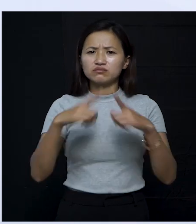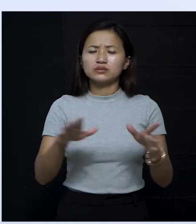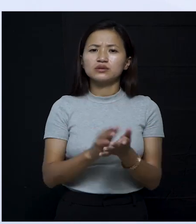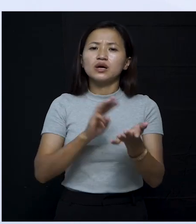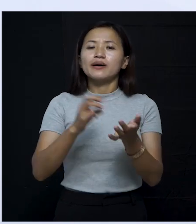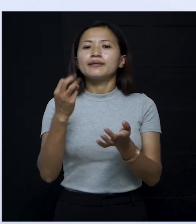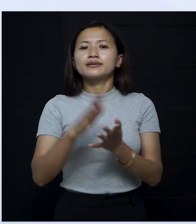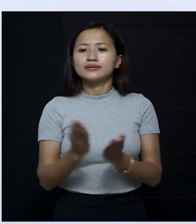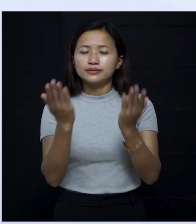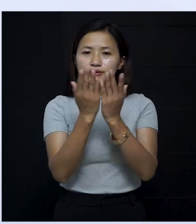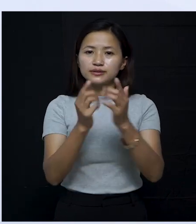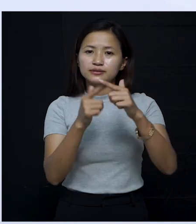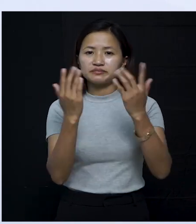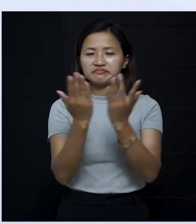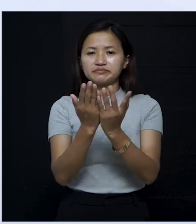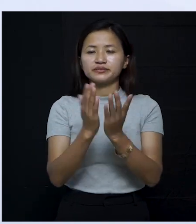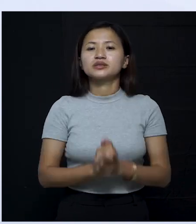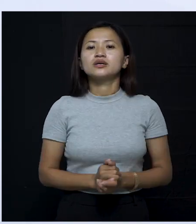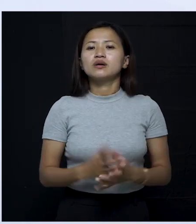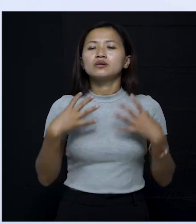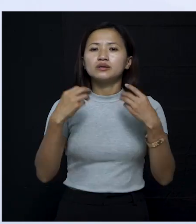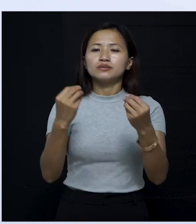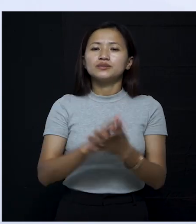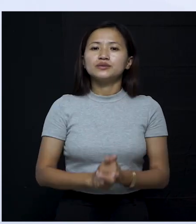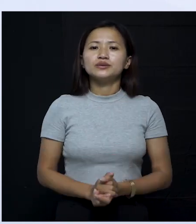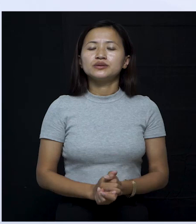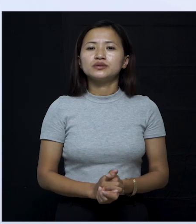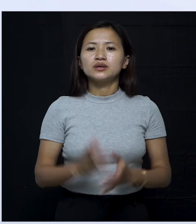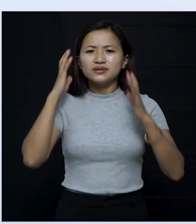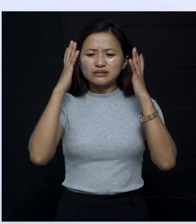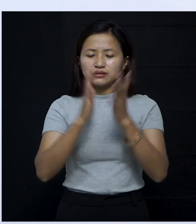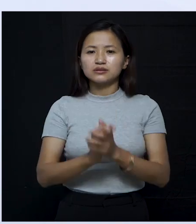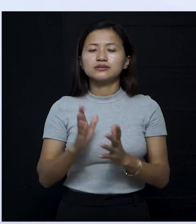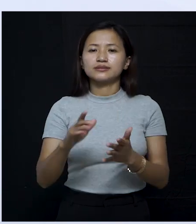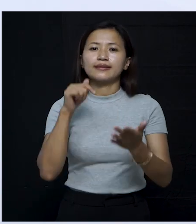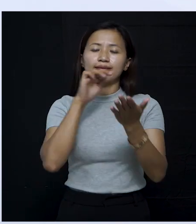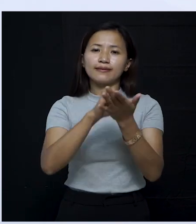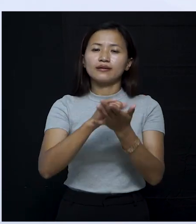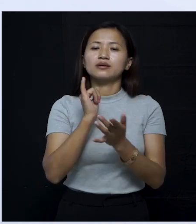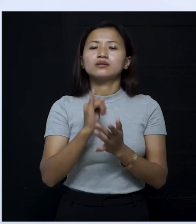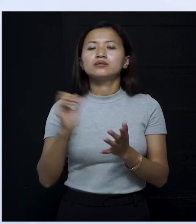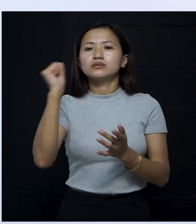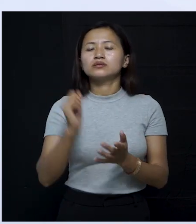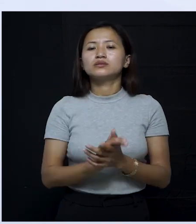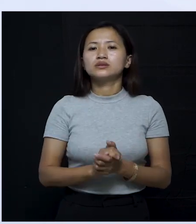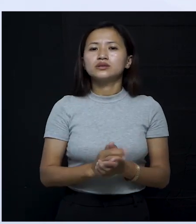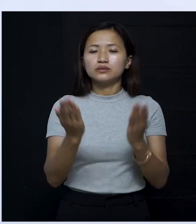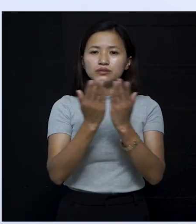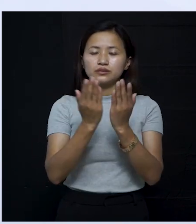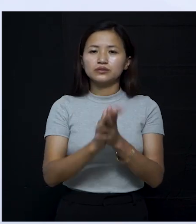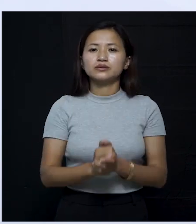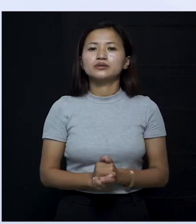of not reading the textbook. So I want to stress on that also. Again, please make sure you read the